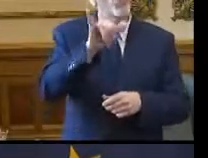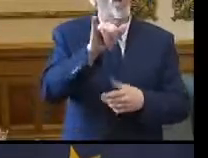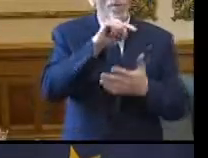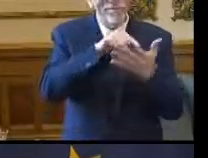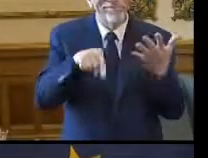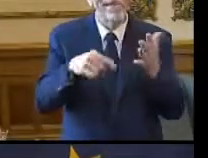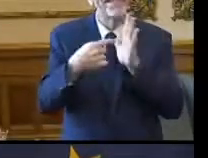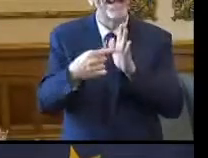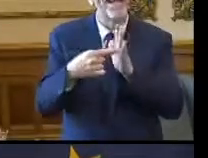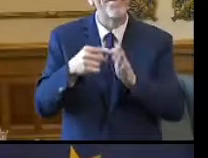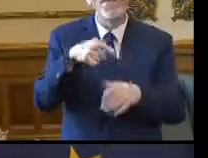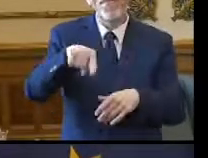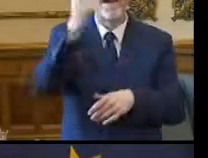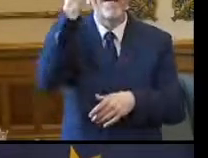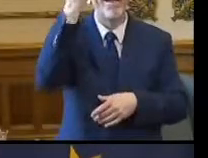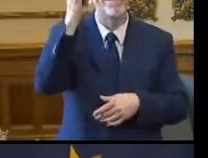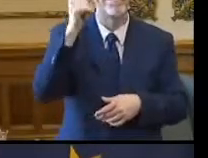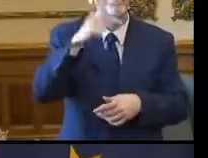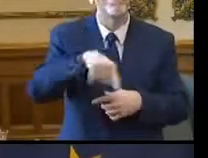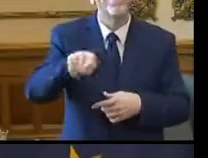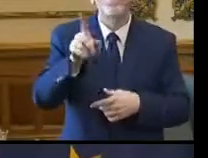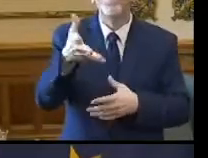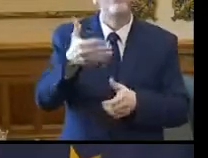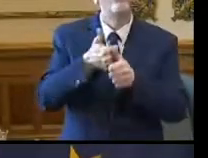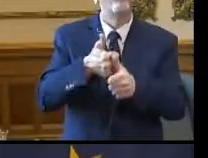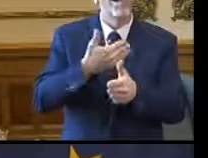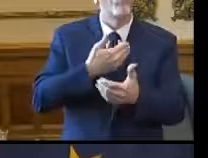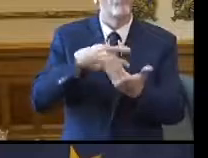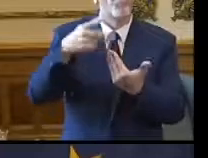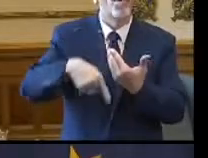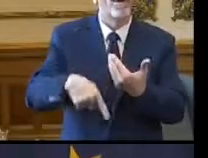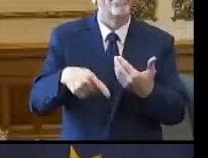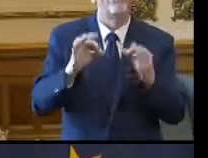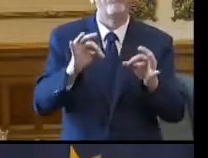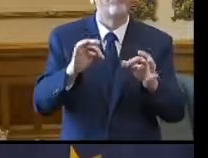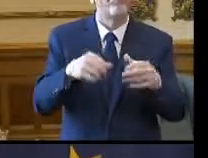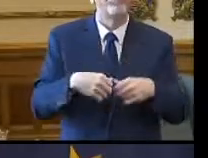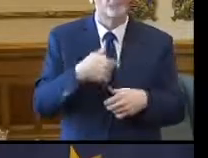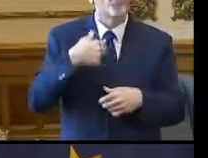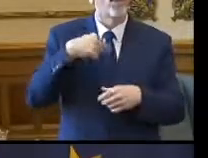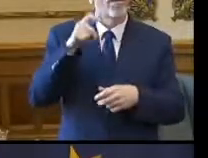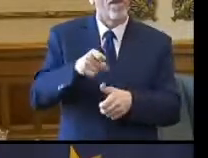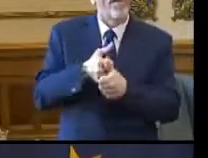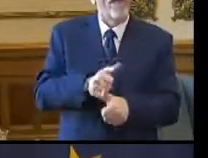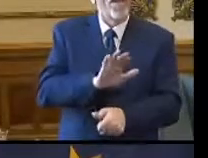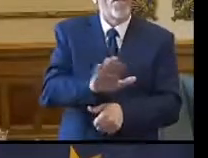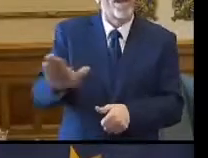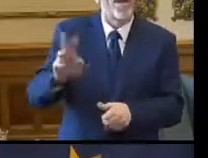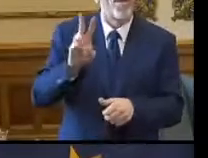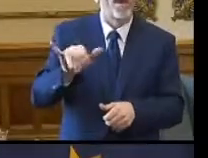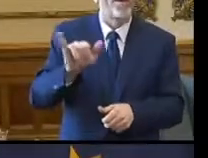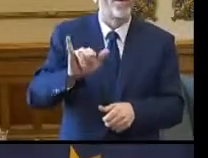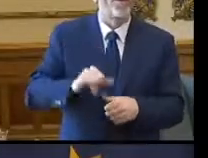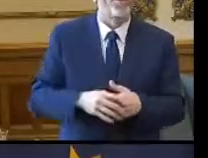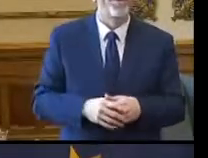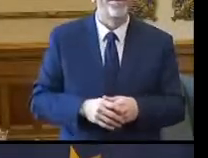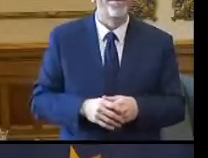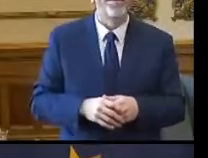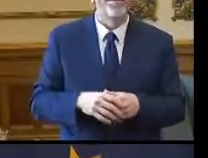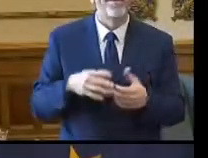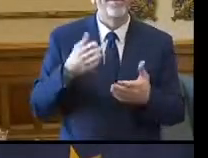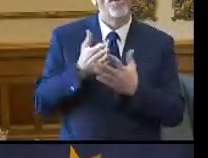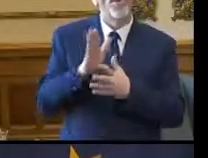place in accordance with the CDC and the Illinois Department of Public Health guidelines. All patients as